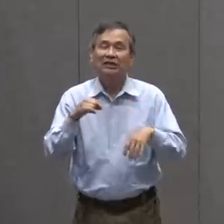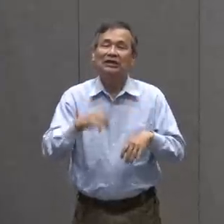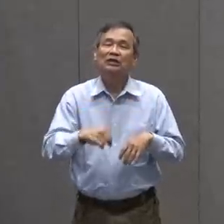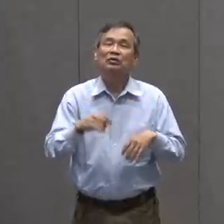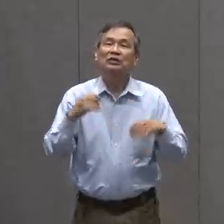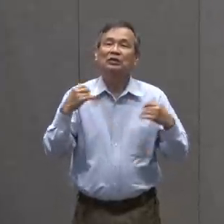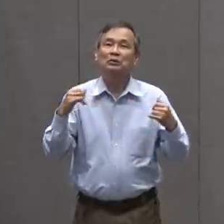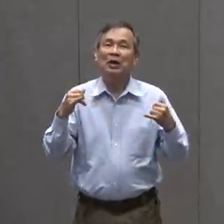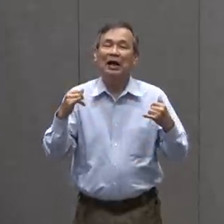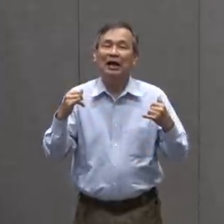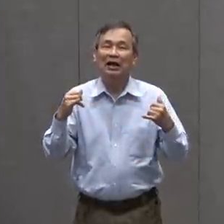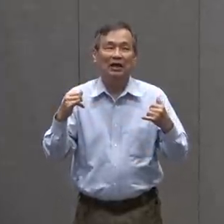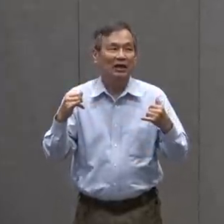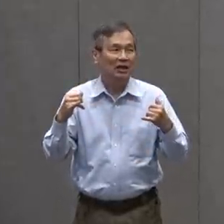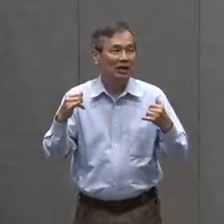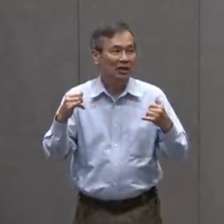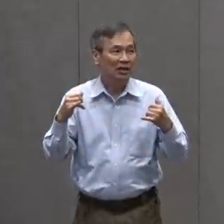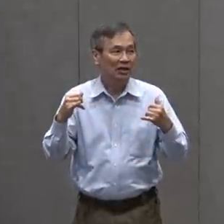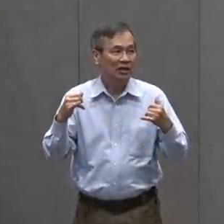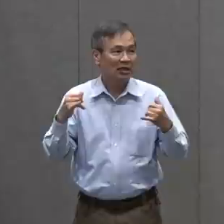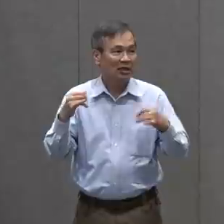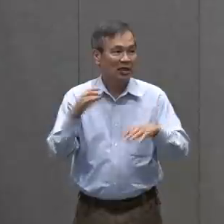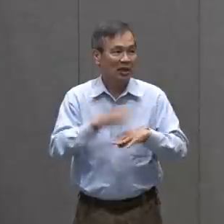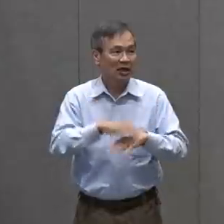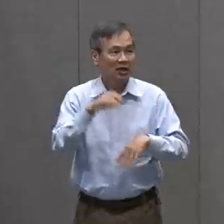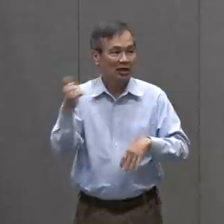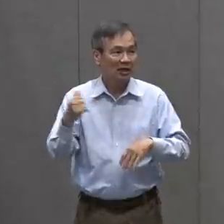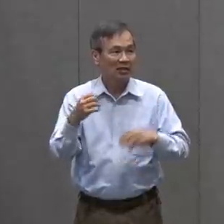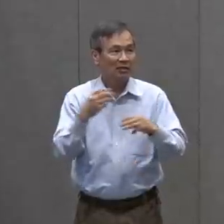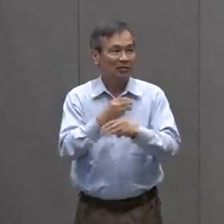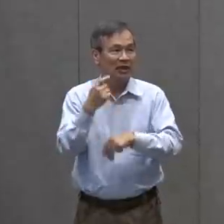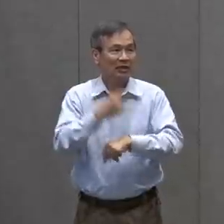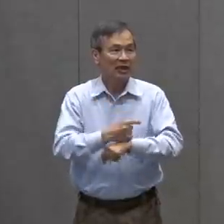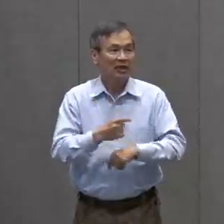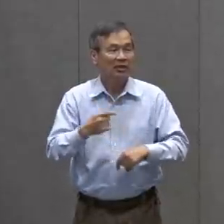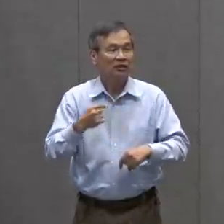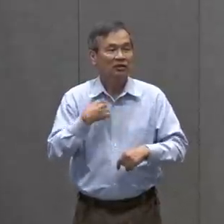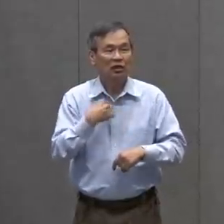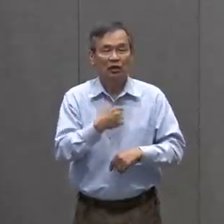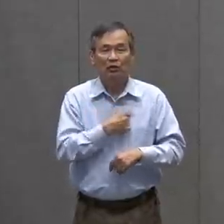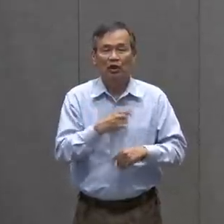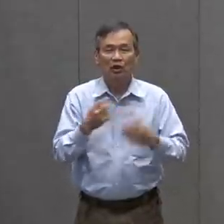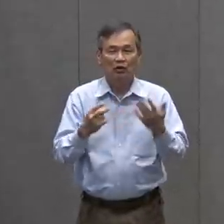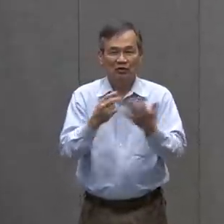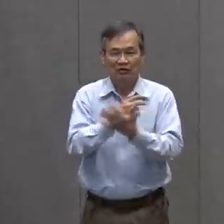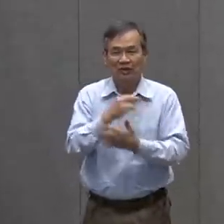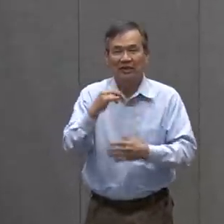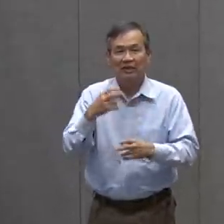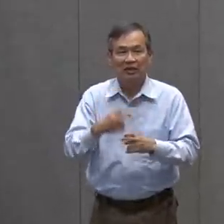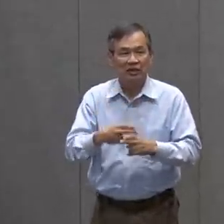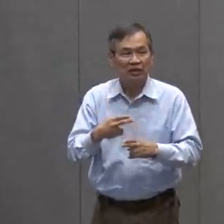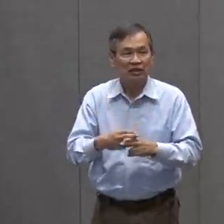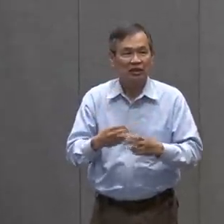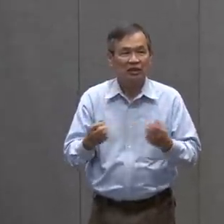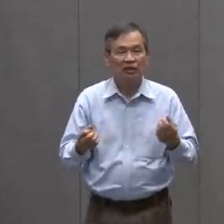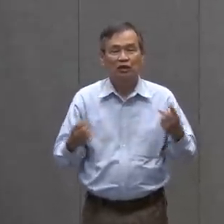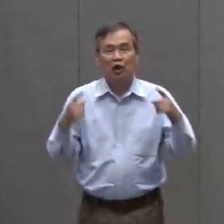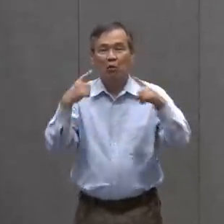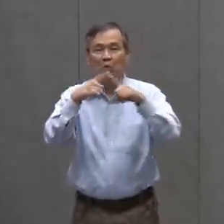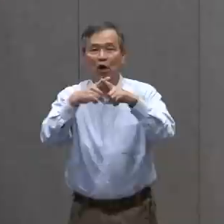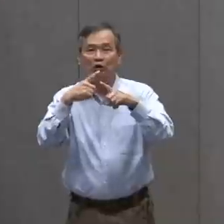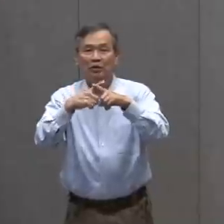on one of the other days that we did math. Yeah, so we're just going to go back over it really fast. It's called Multiplication